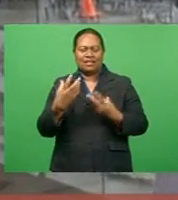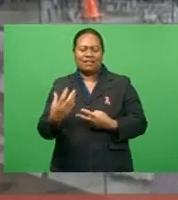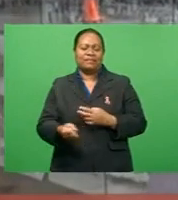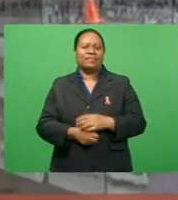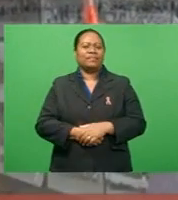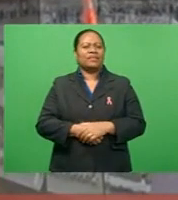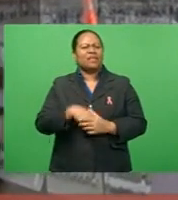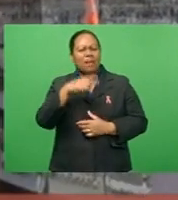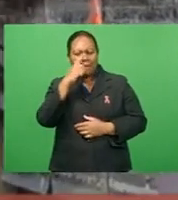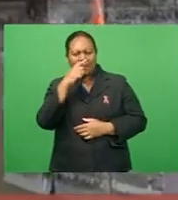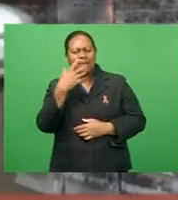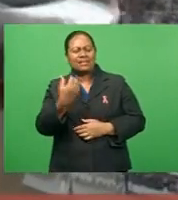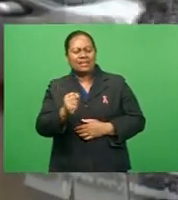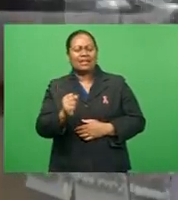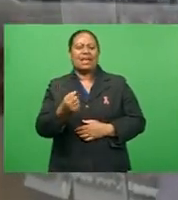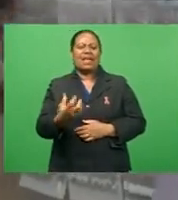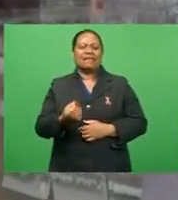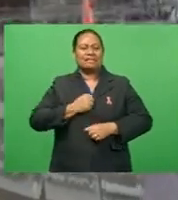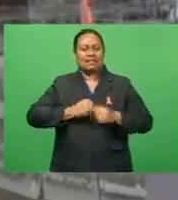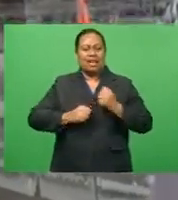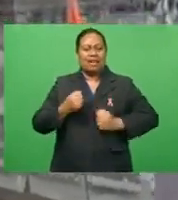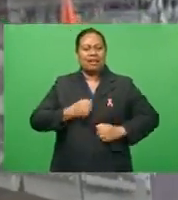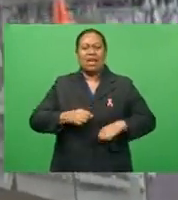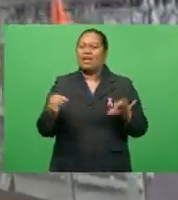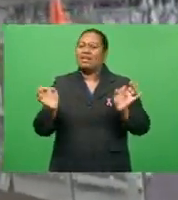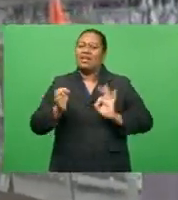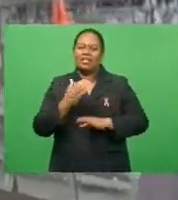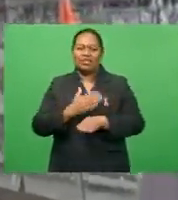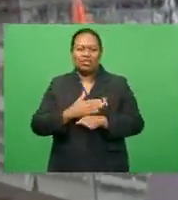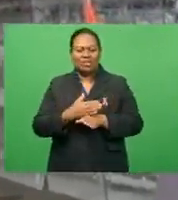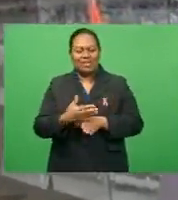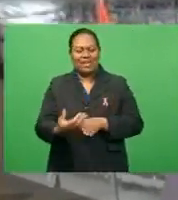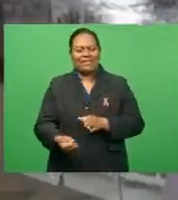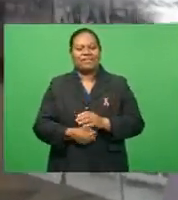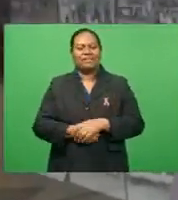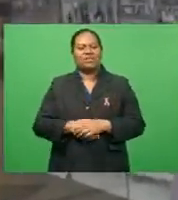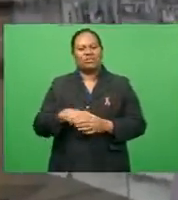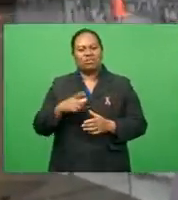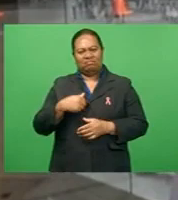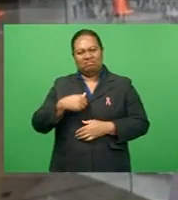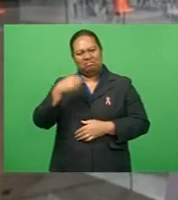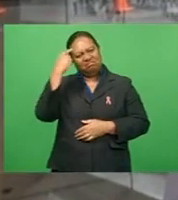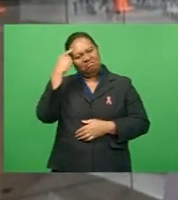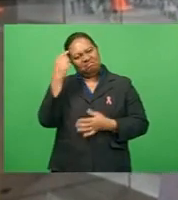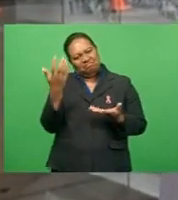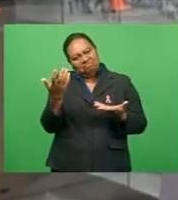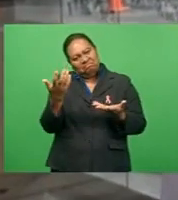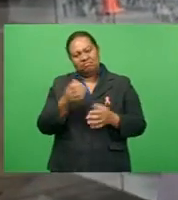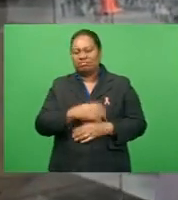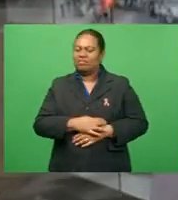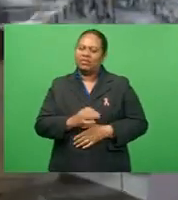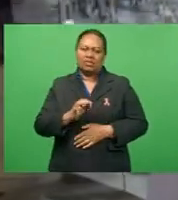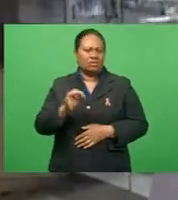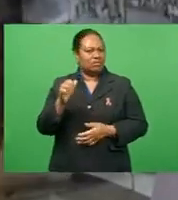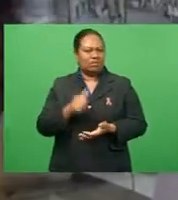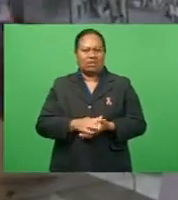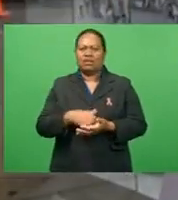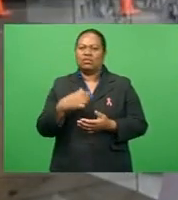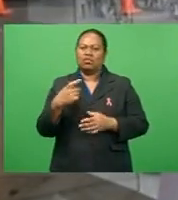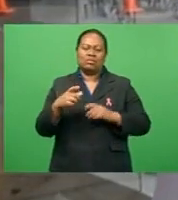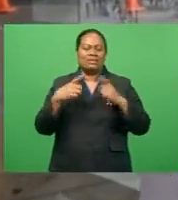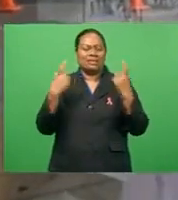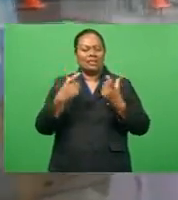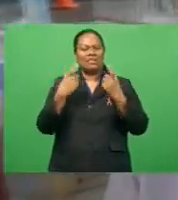are still suffering and there are job losses as well. So I don't think so. We should be having firecrackers. It's not a year